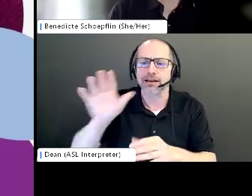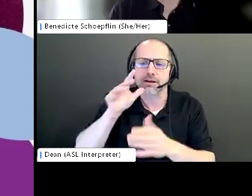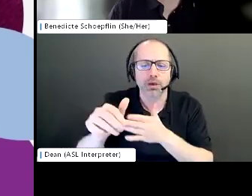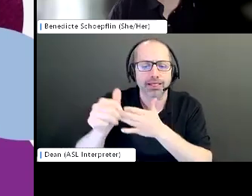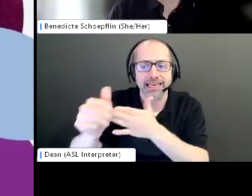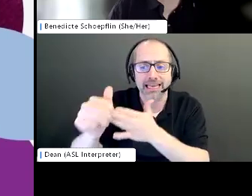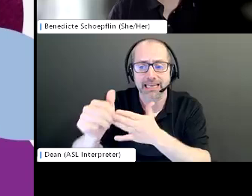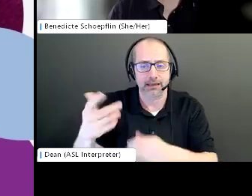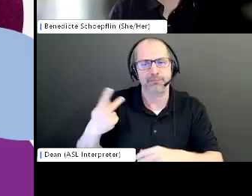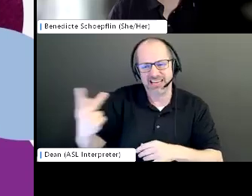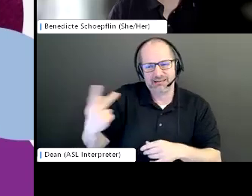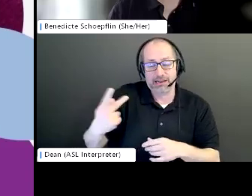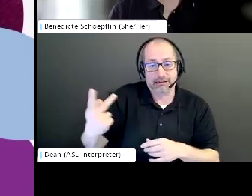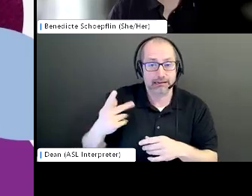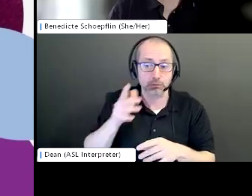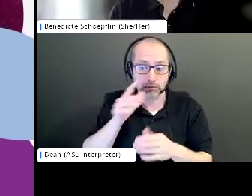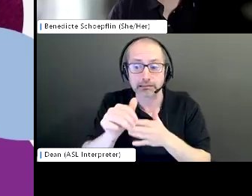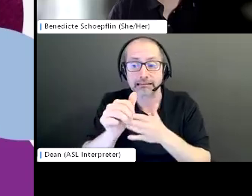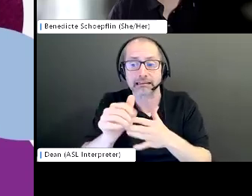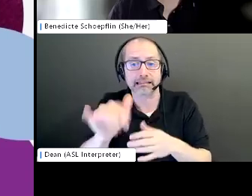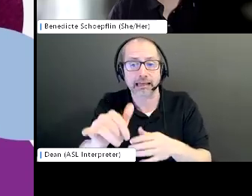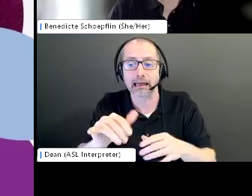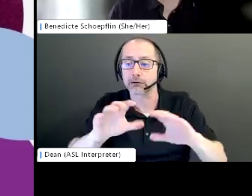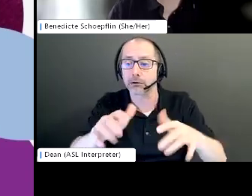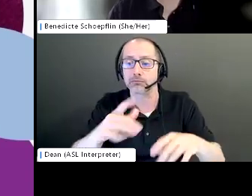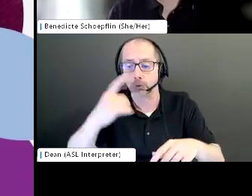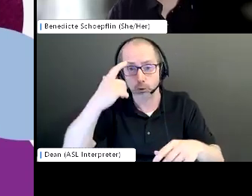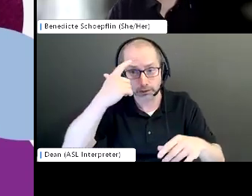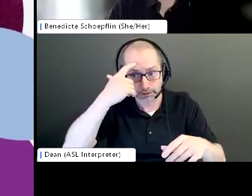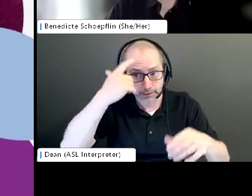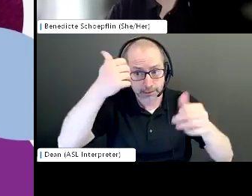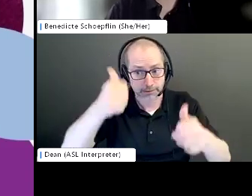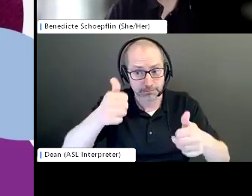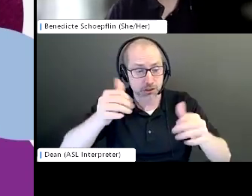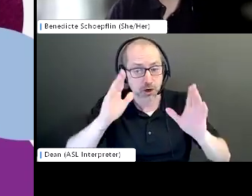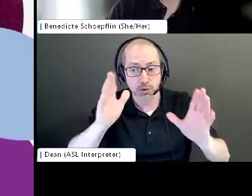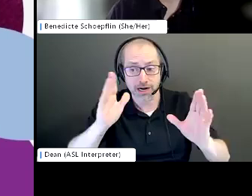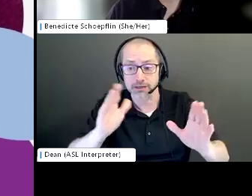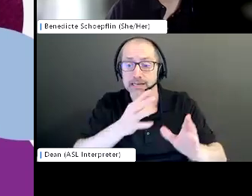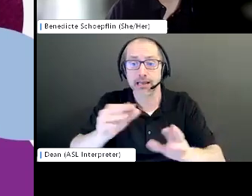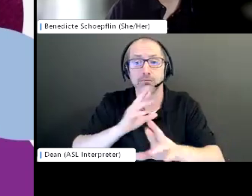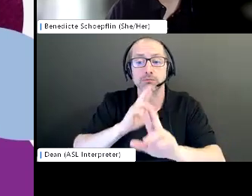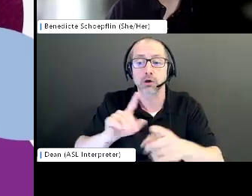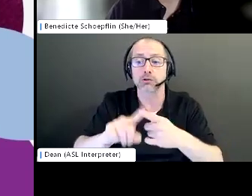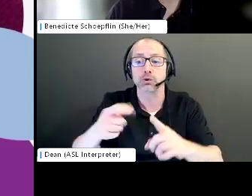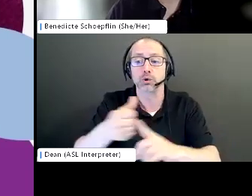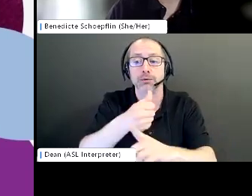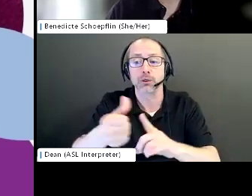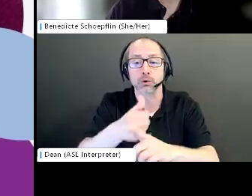myself on dementia awareness response to abuse in later life. So we are getting